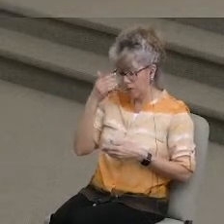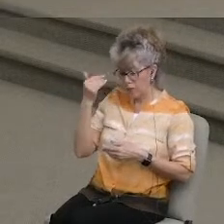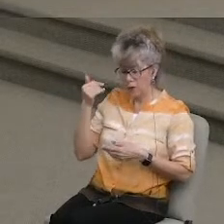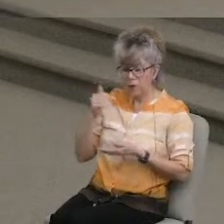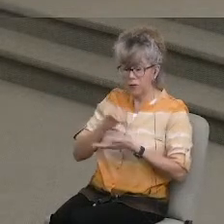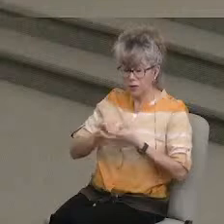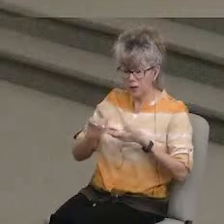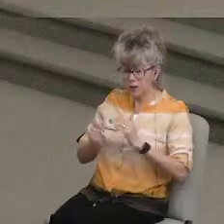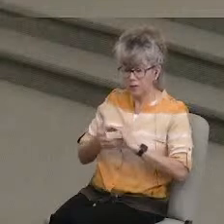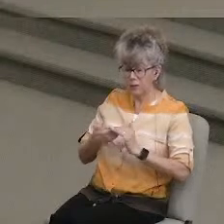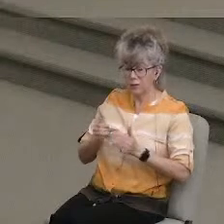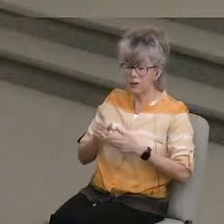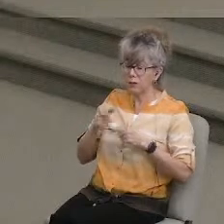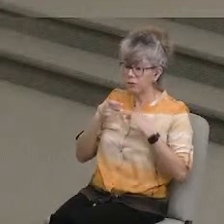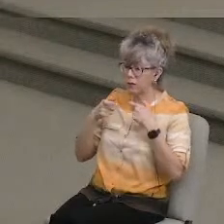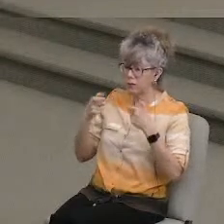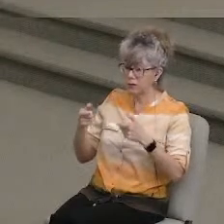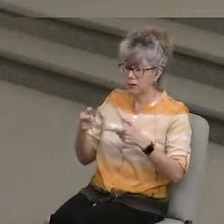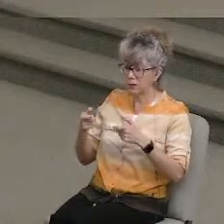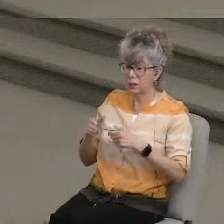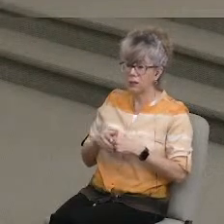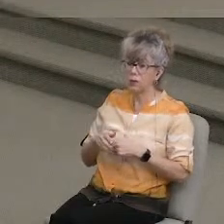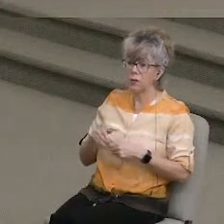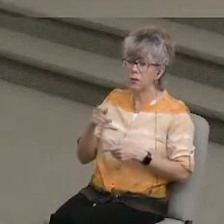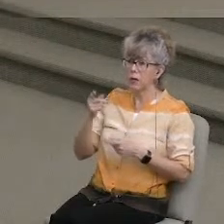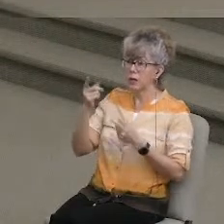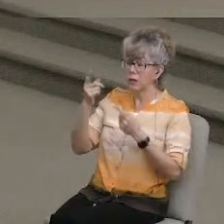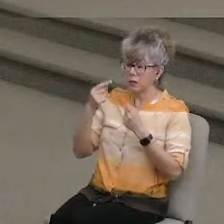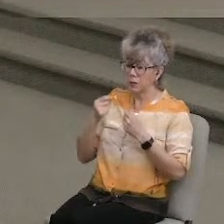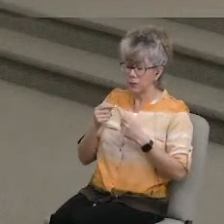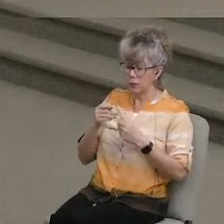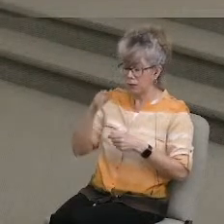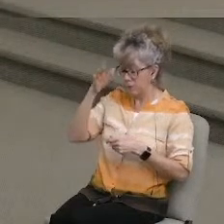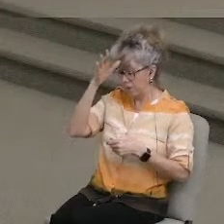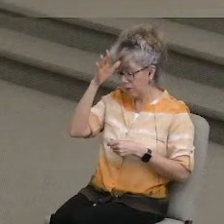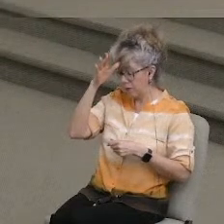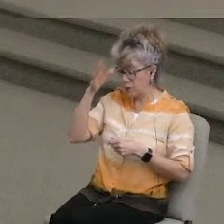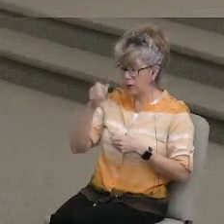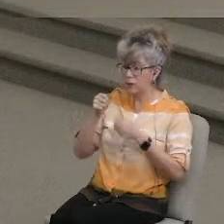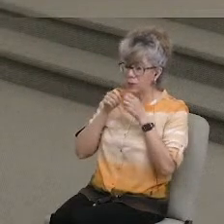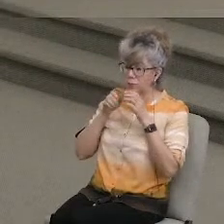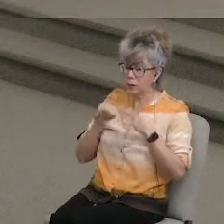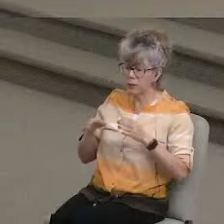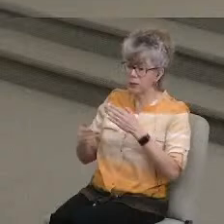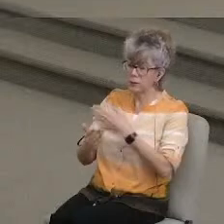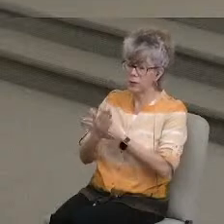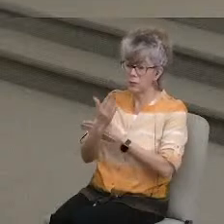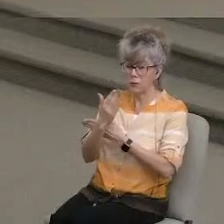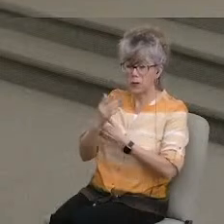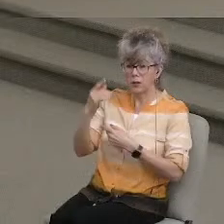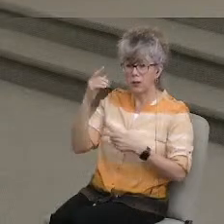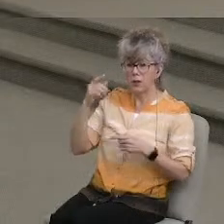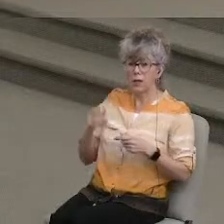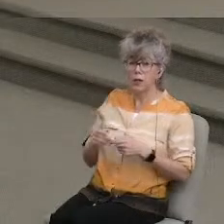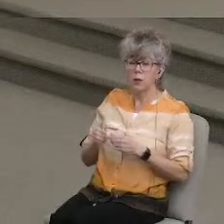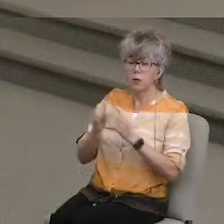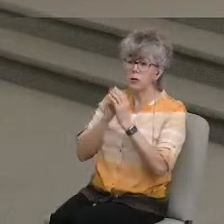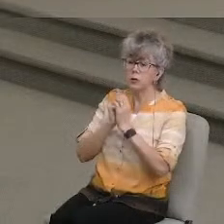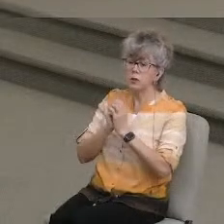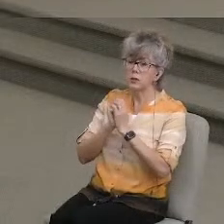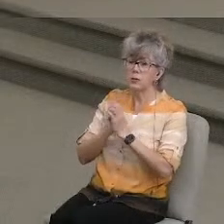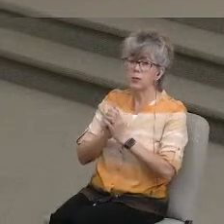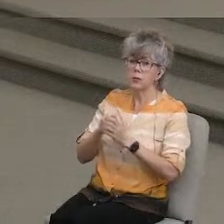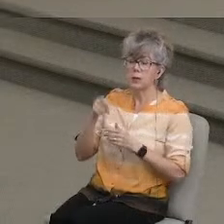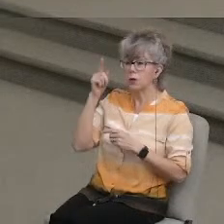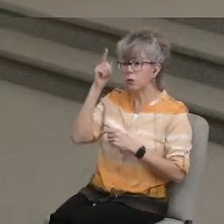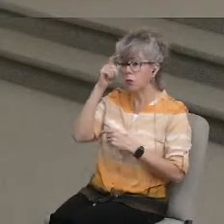place for us. We ask humbly, Lord, as we go to our Father, that you'll bless this morning's worship with wisdom in the